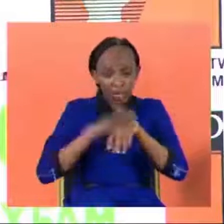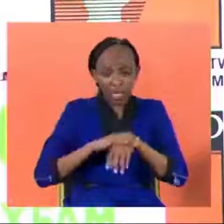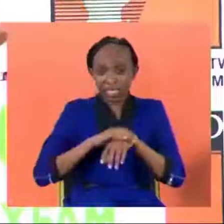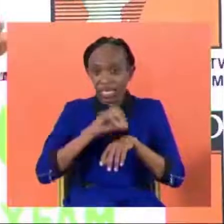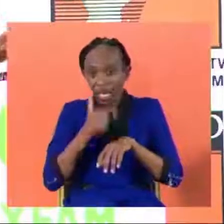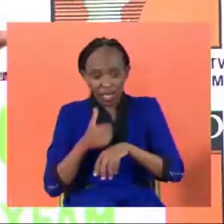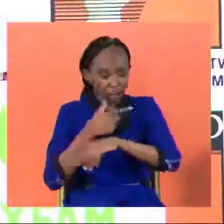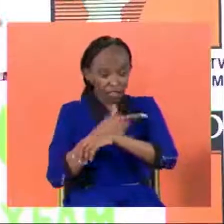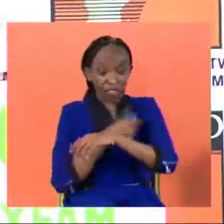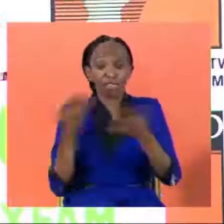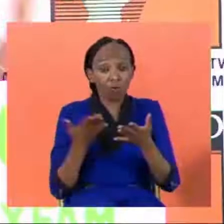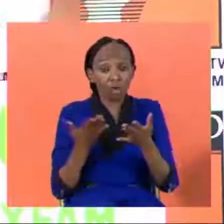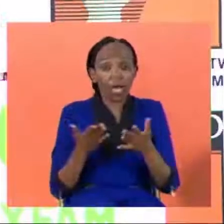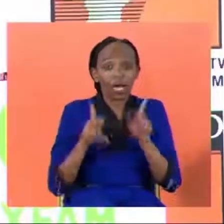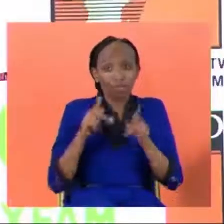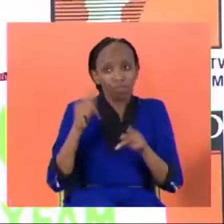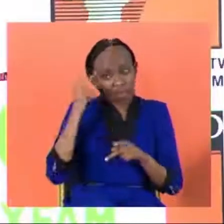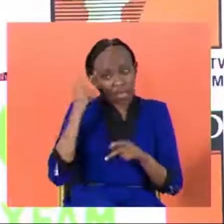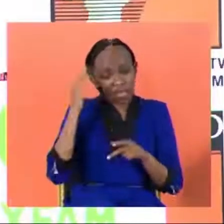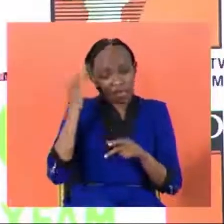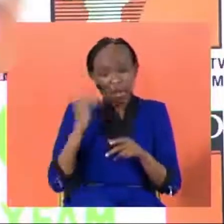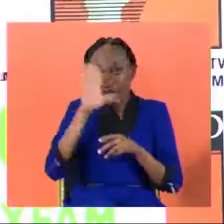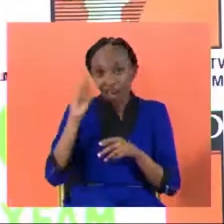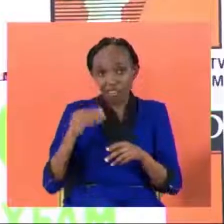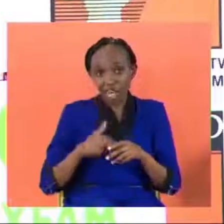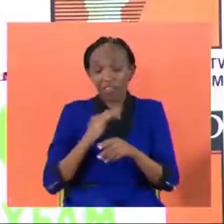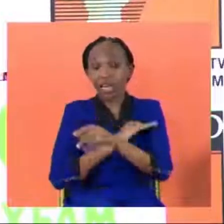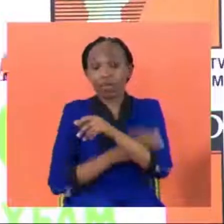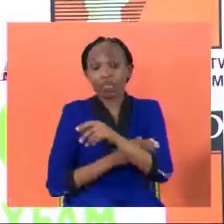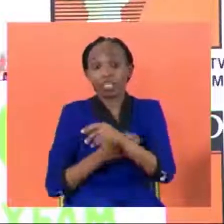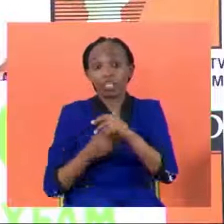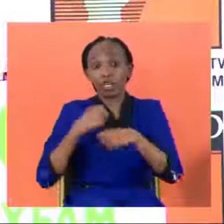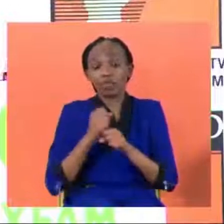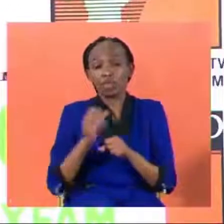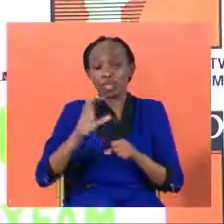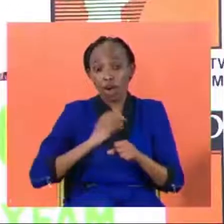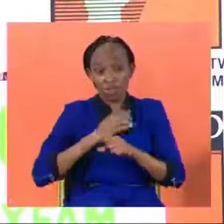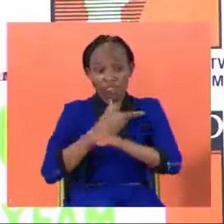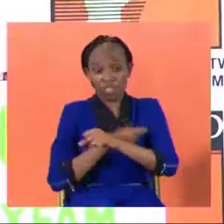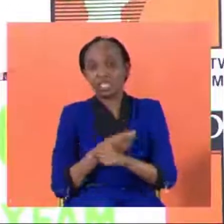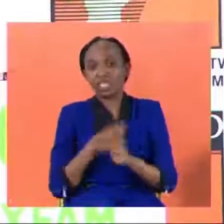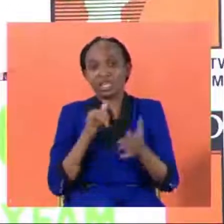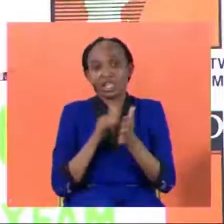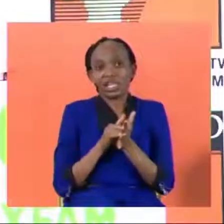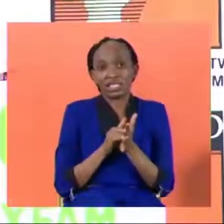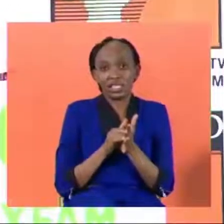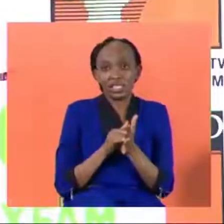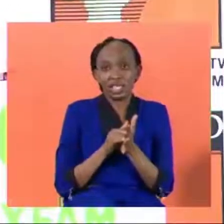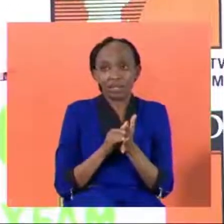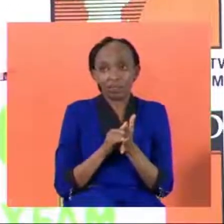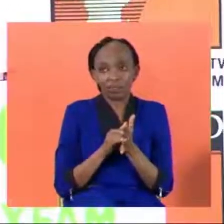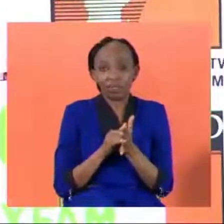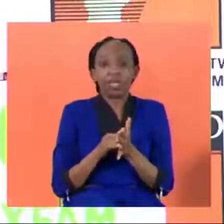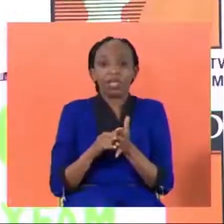from. People are wondering why it is that Africa doesn't have the capacity to manufacture their own vaccines. So that is the setting of